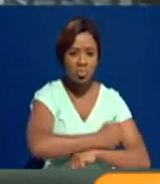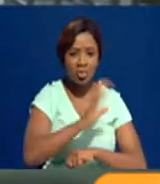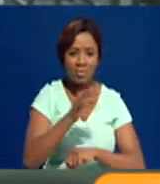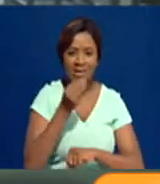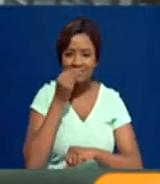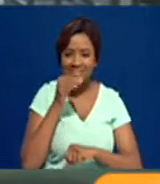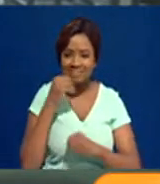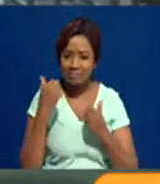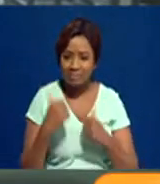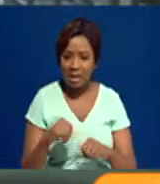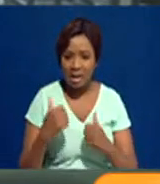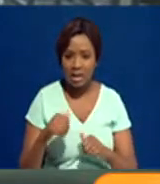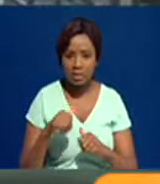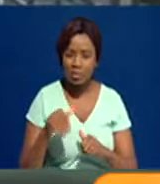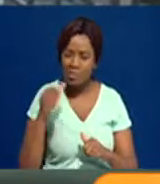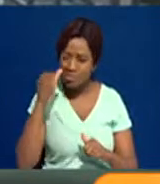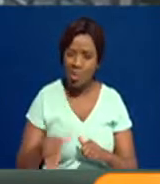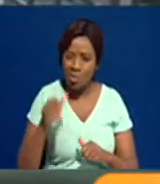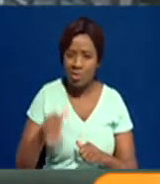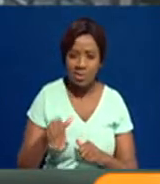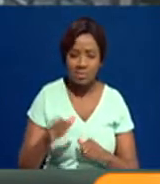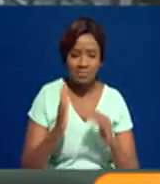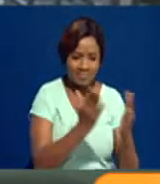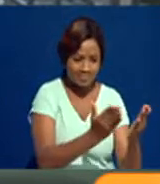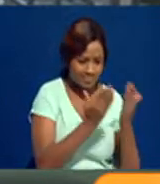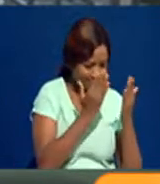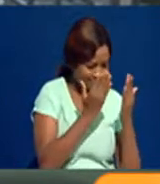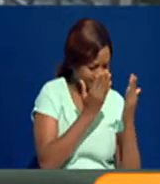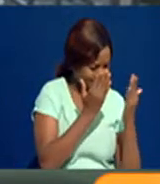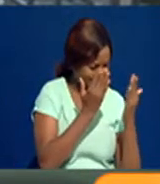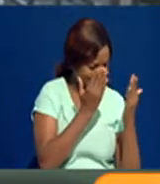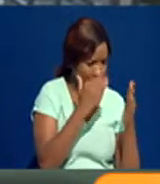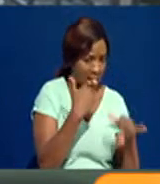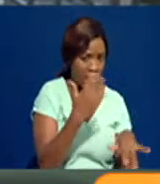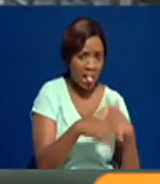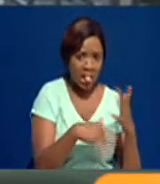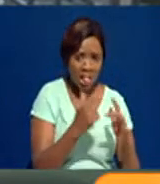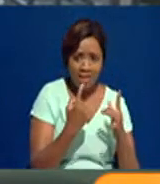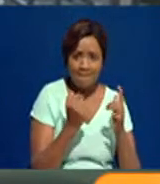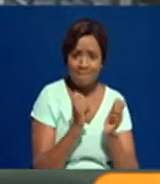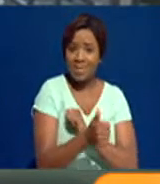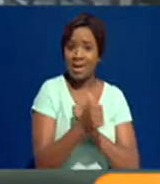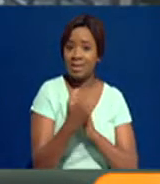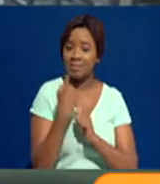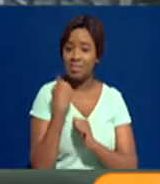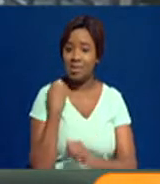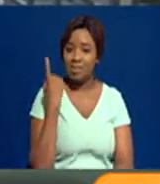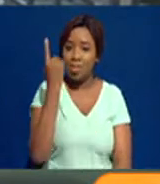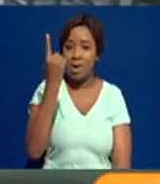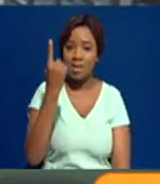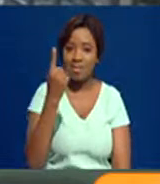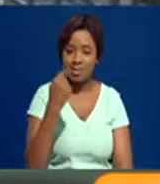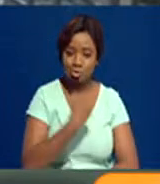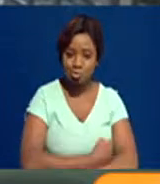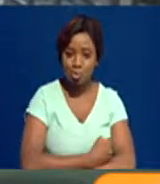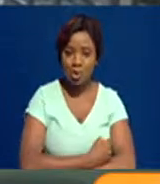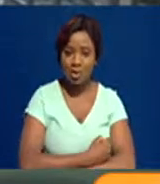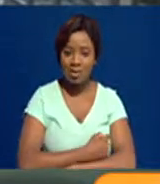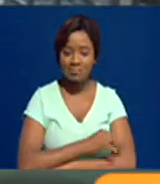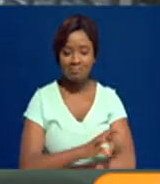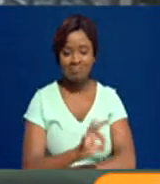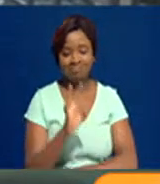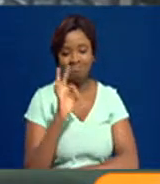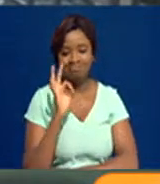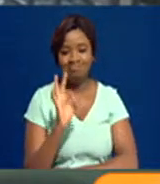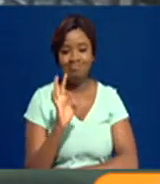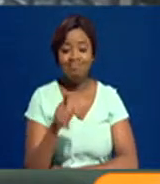stomach at 4 a.m., studying long hours to emerge the top candidate in your school. That is the story of